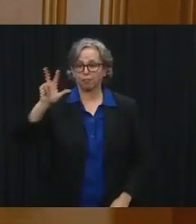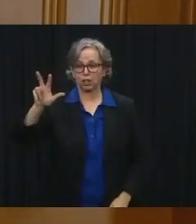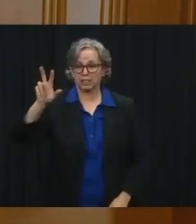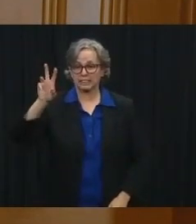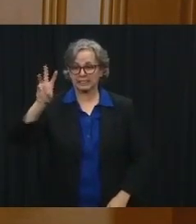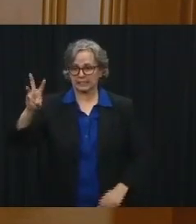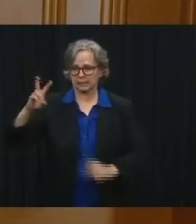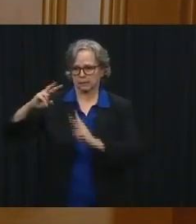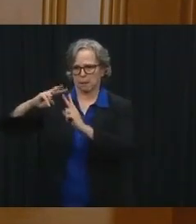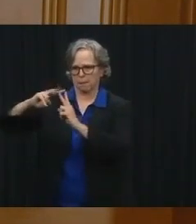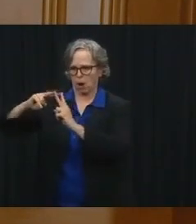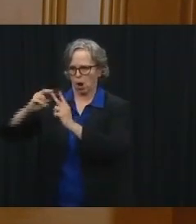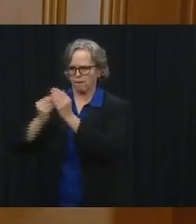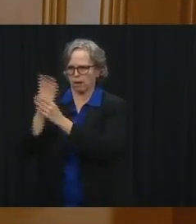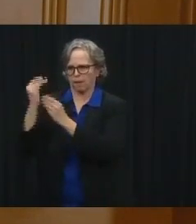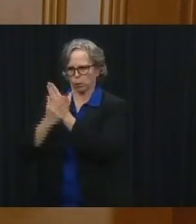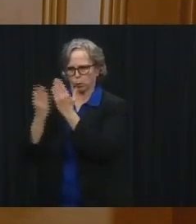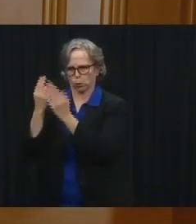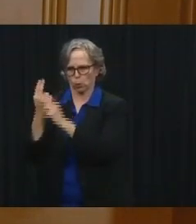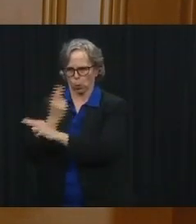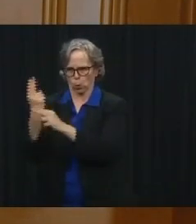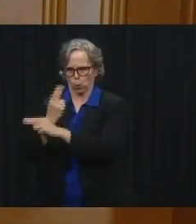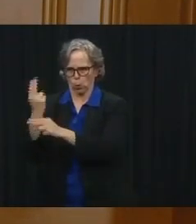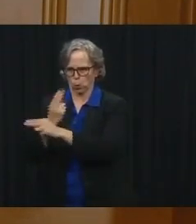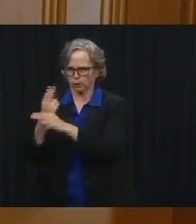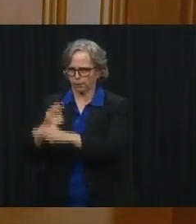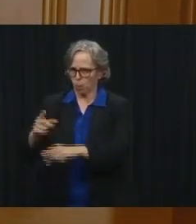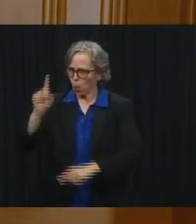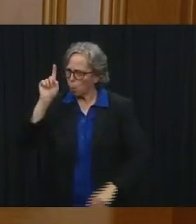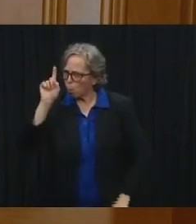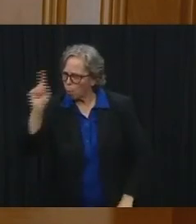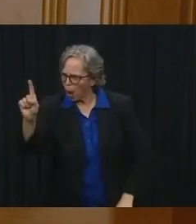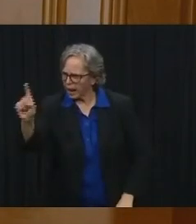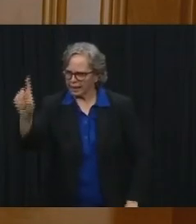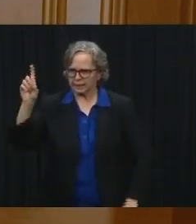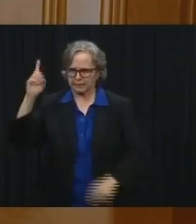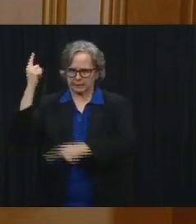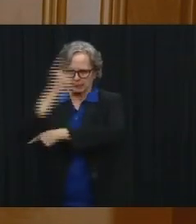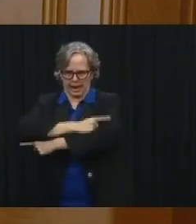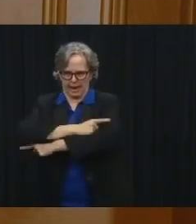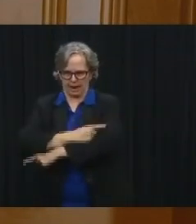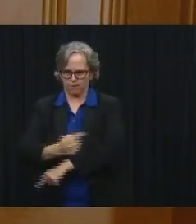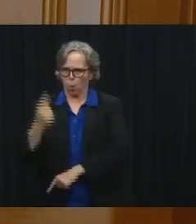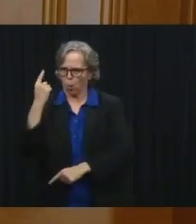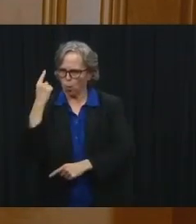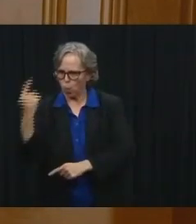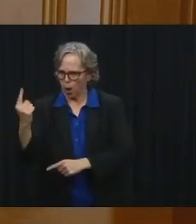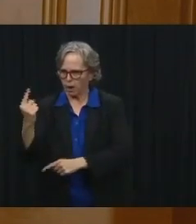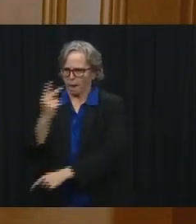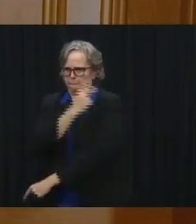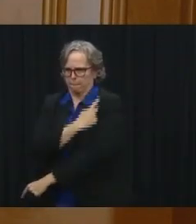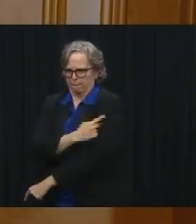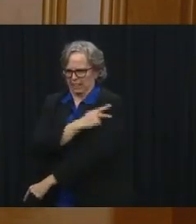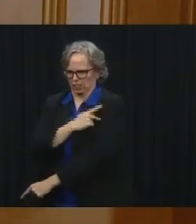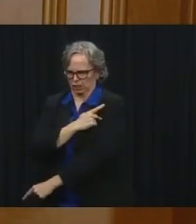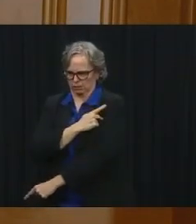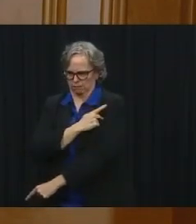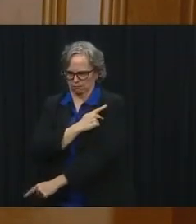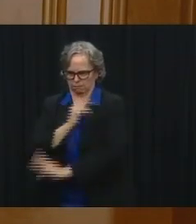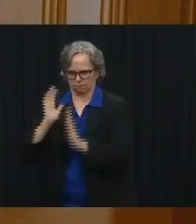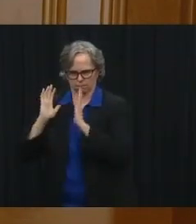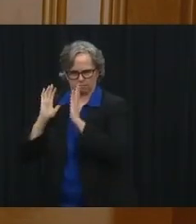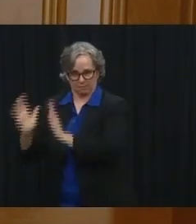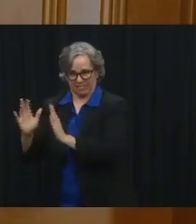is why we have ordered non-essential or elective surgeries. We've ordered